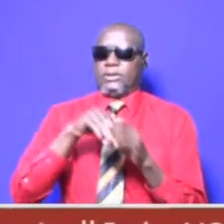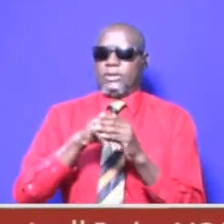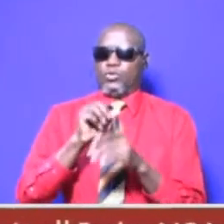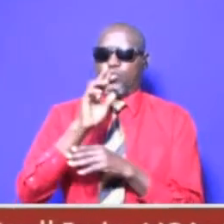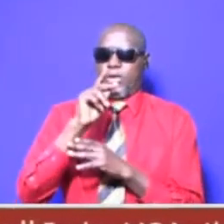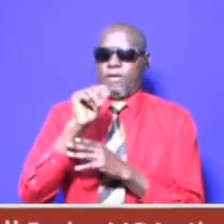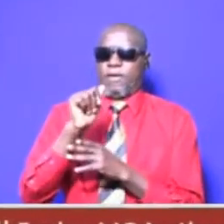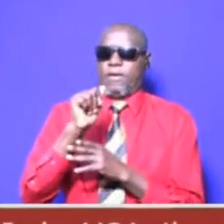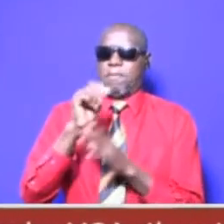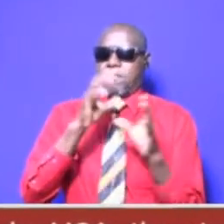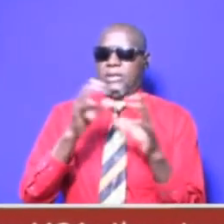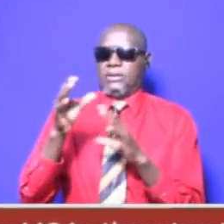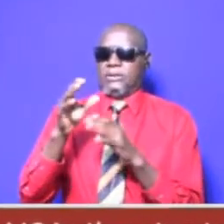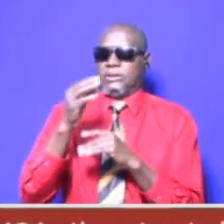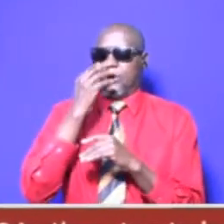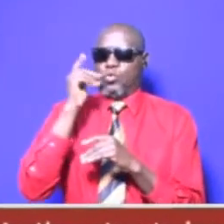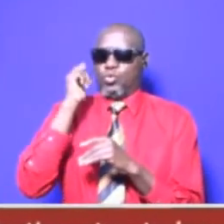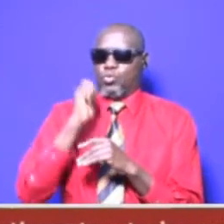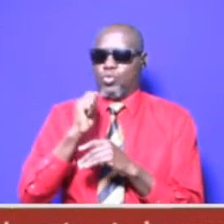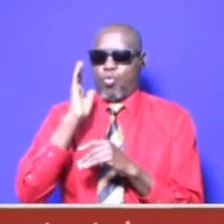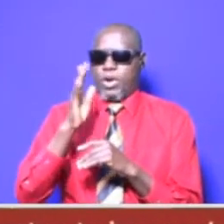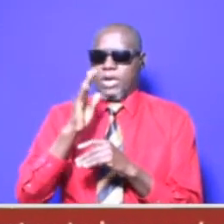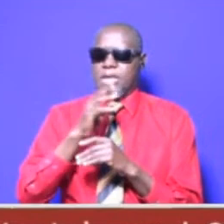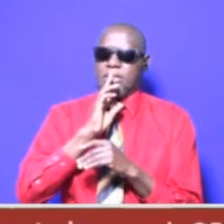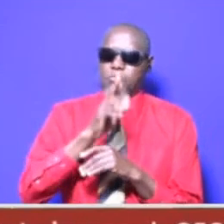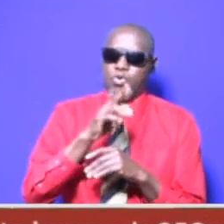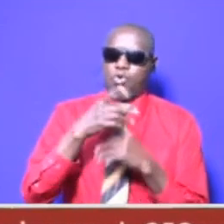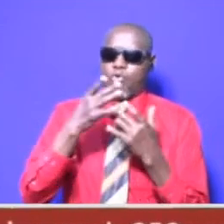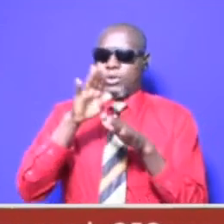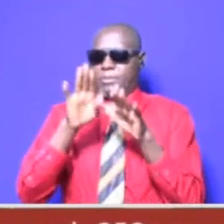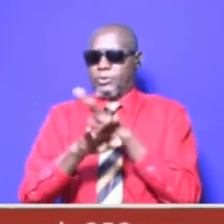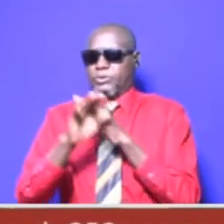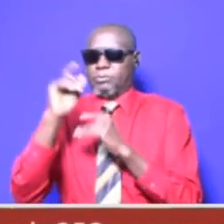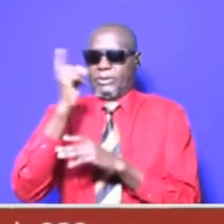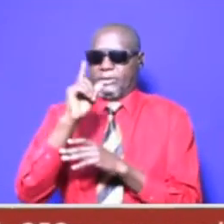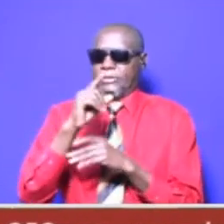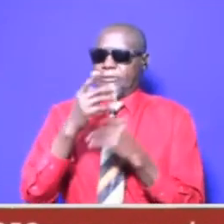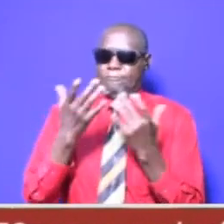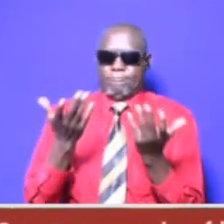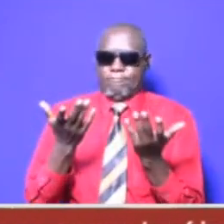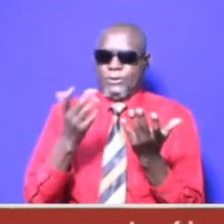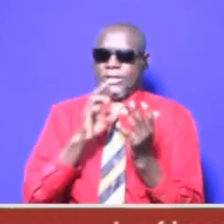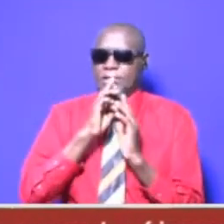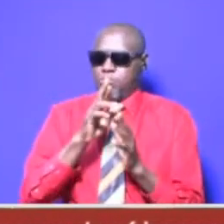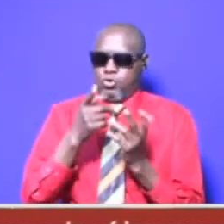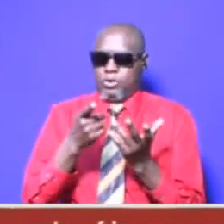Will President William Ruto respond to that, or Deputy President Rigathi Gachagua also respond